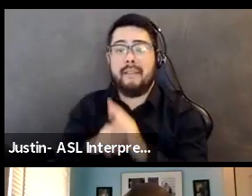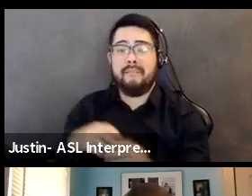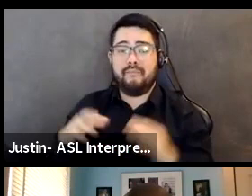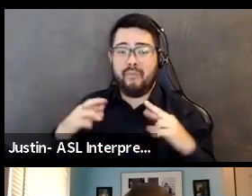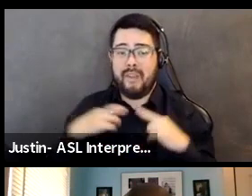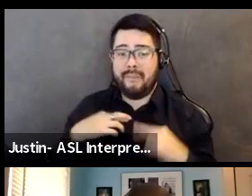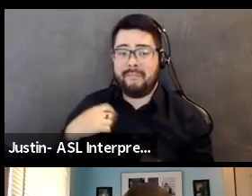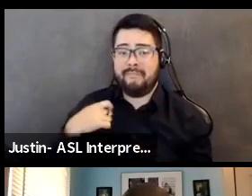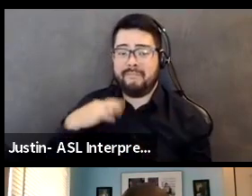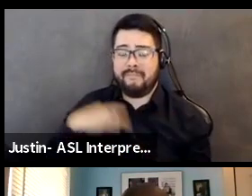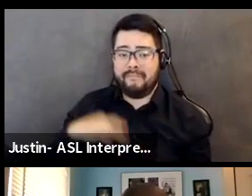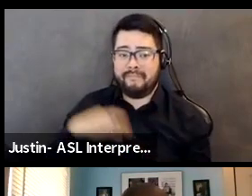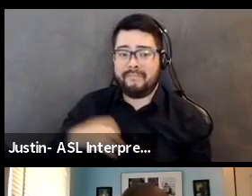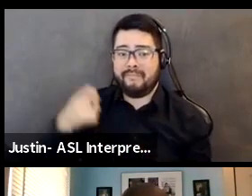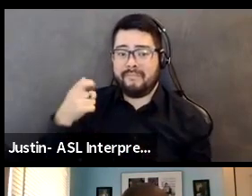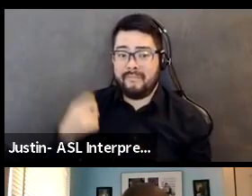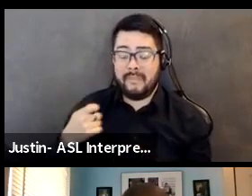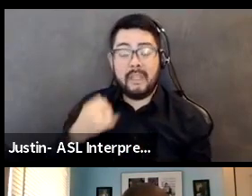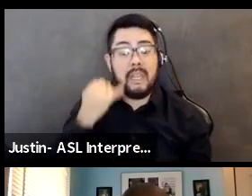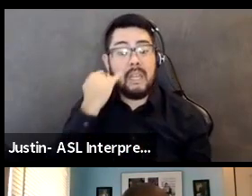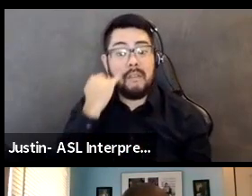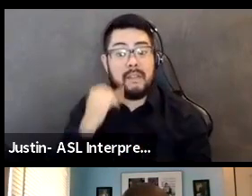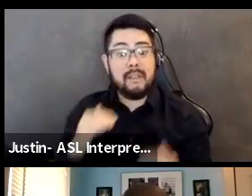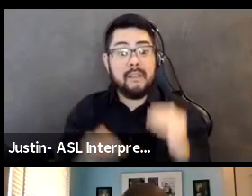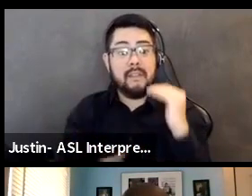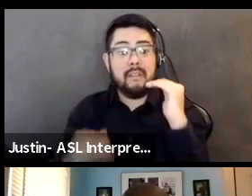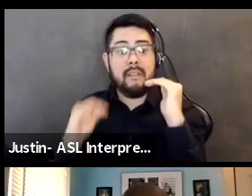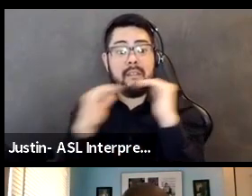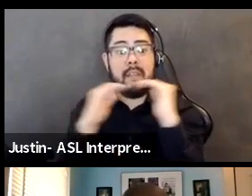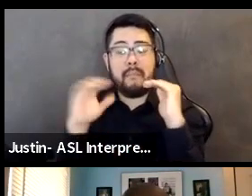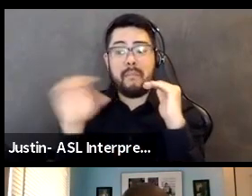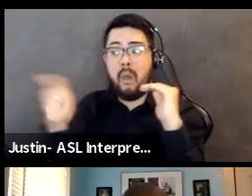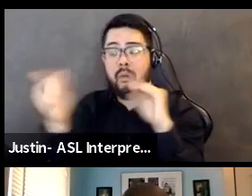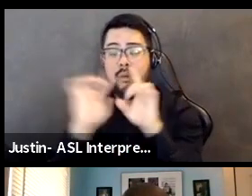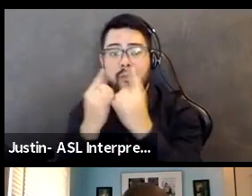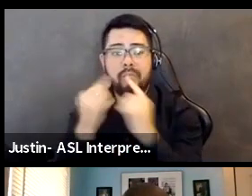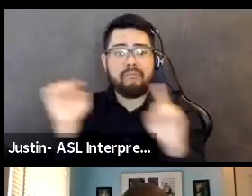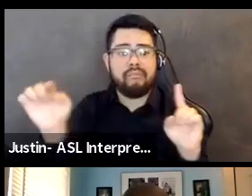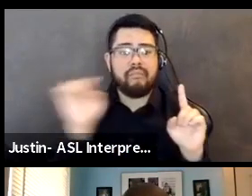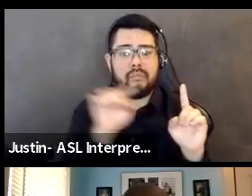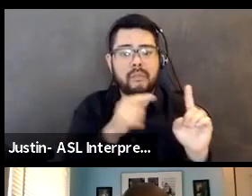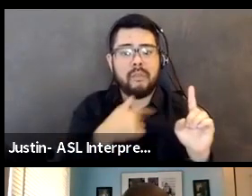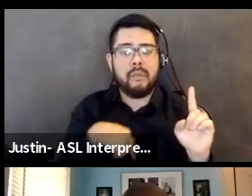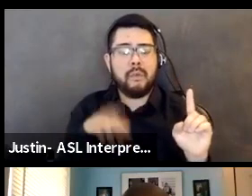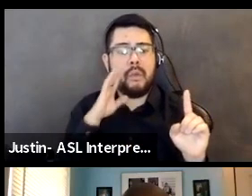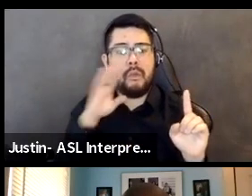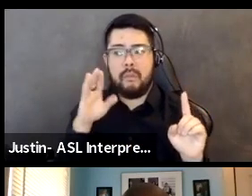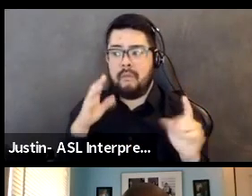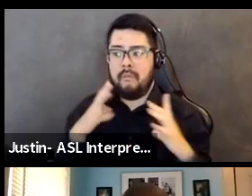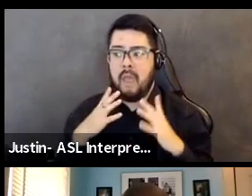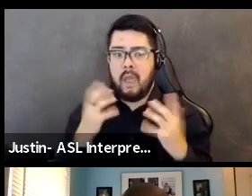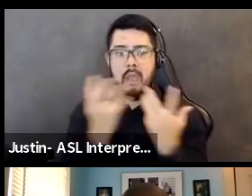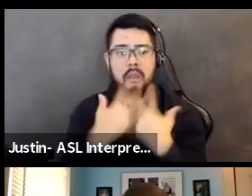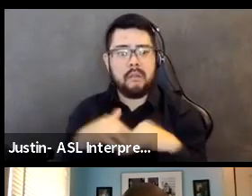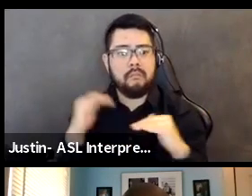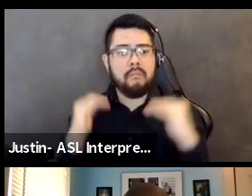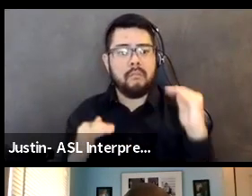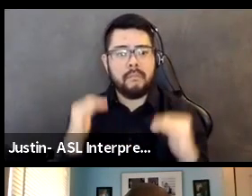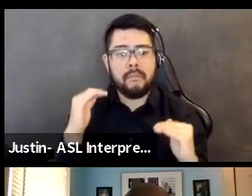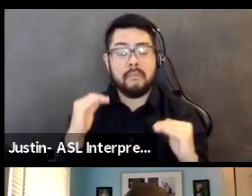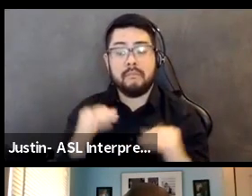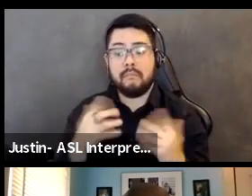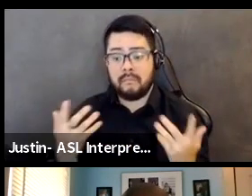because if that was at the same level as all other districts we'd be balanced right